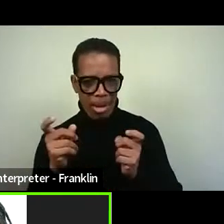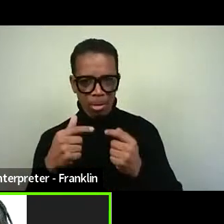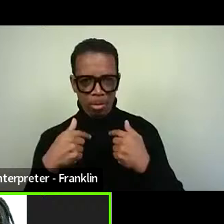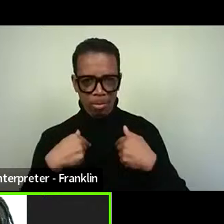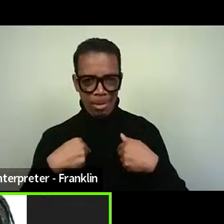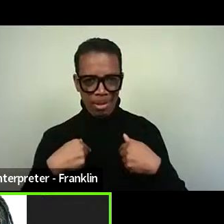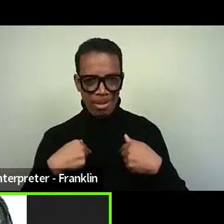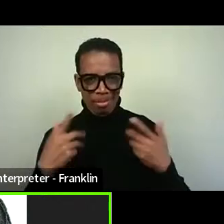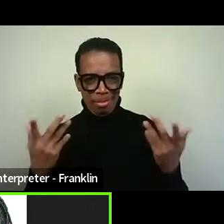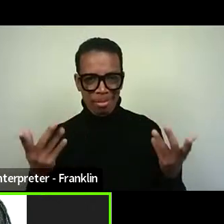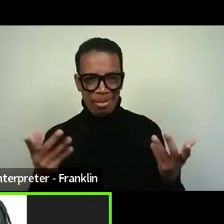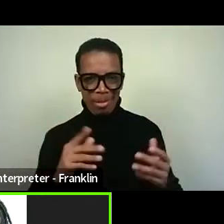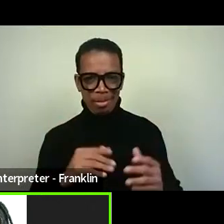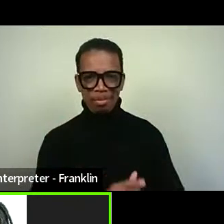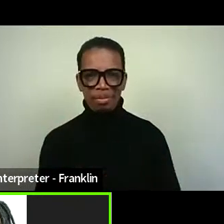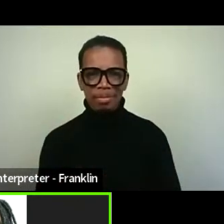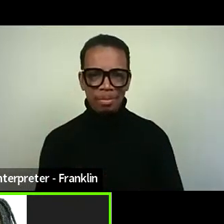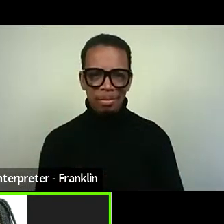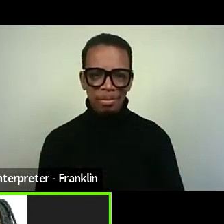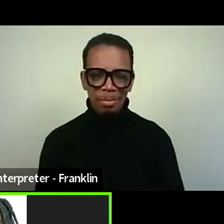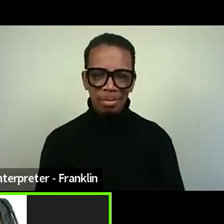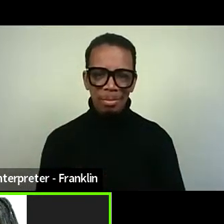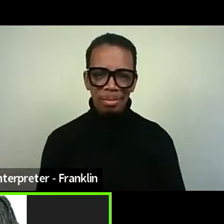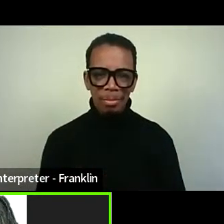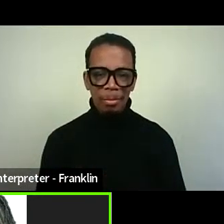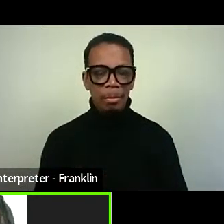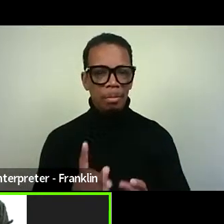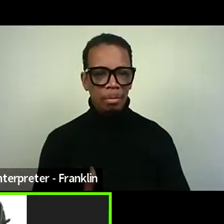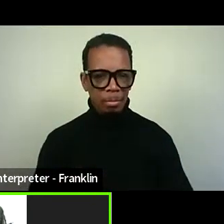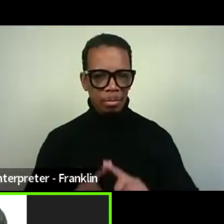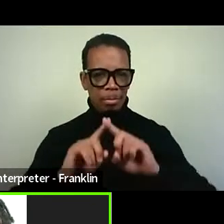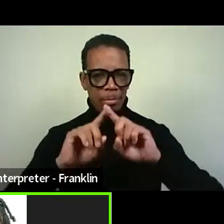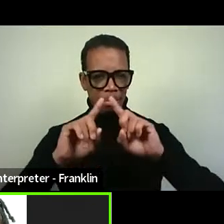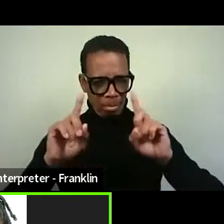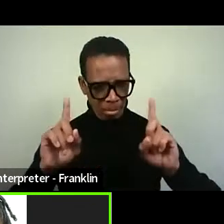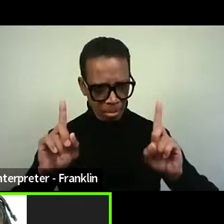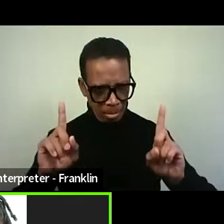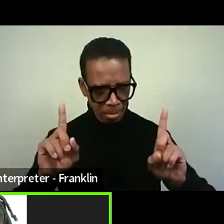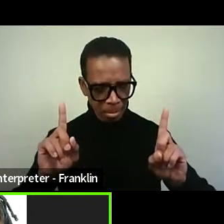group such as mine. However,